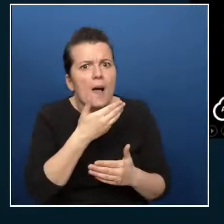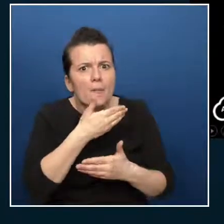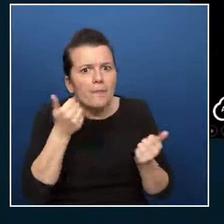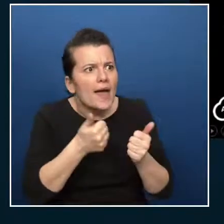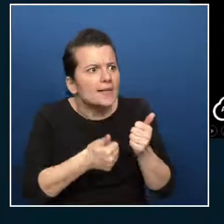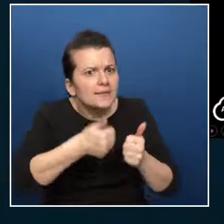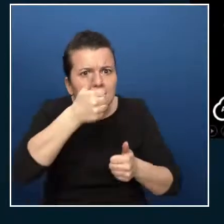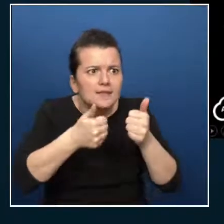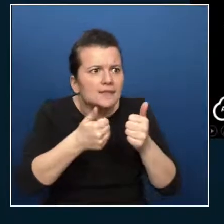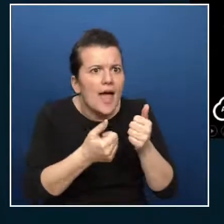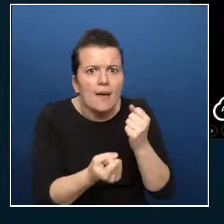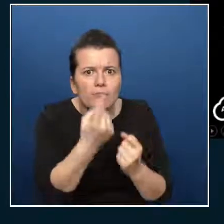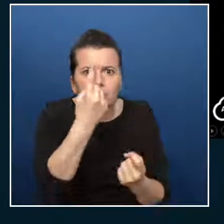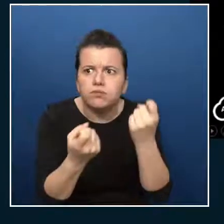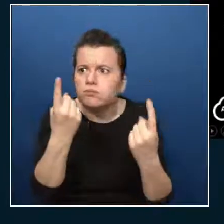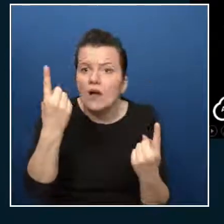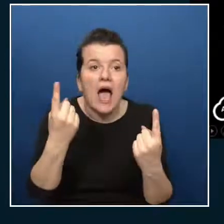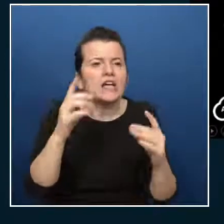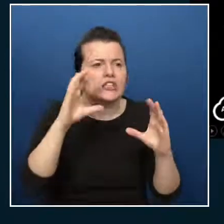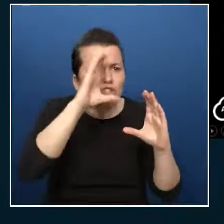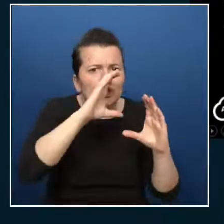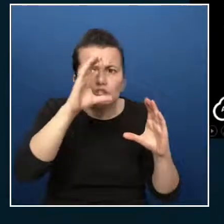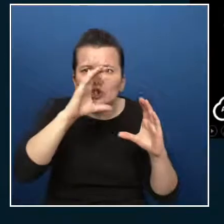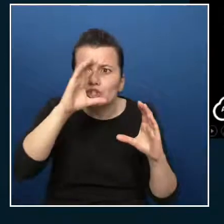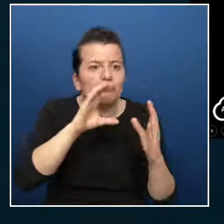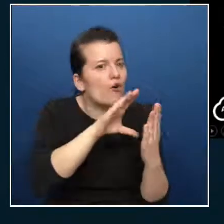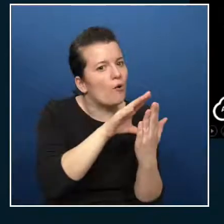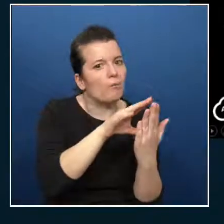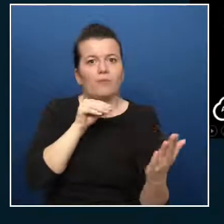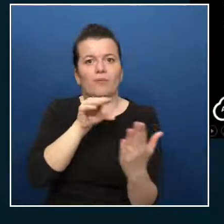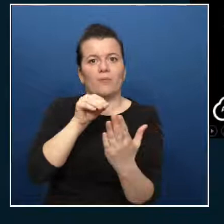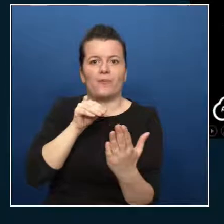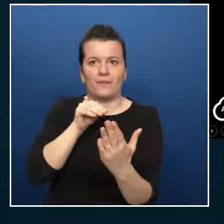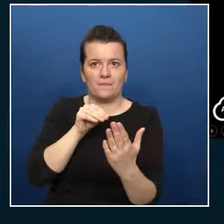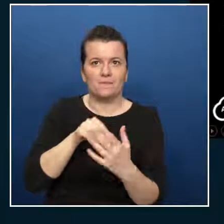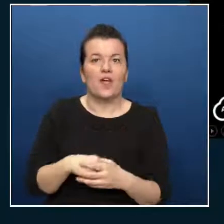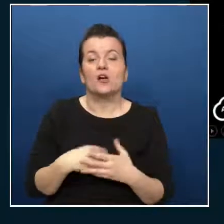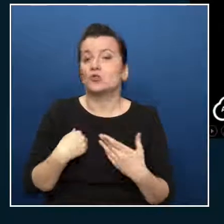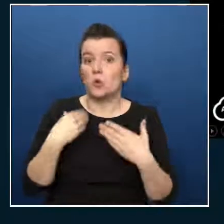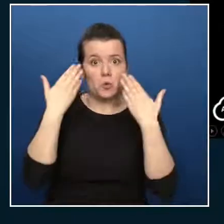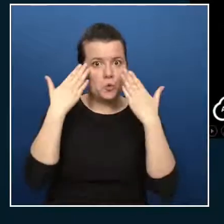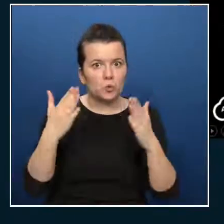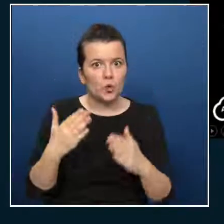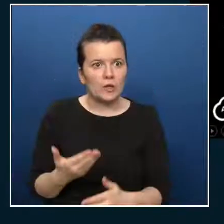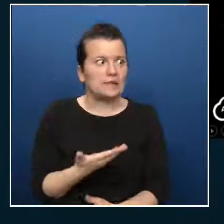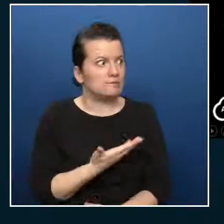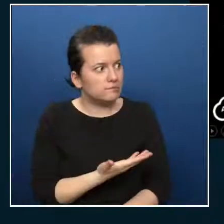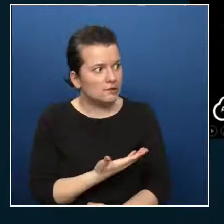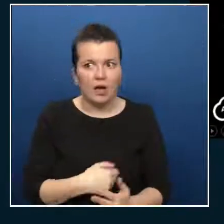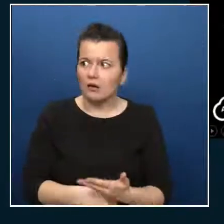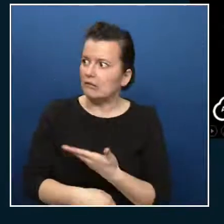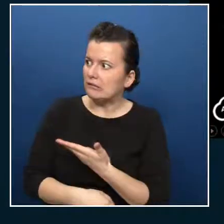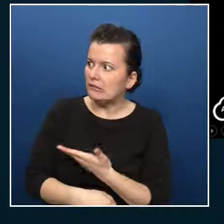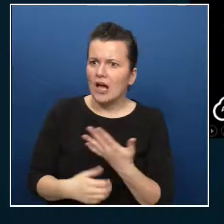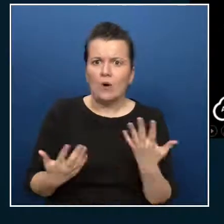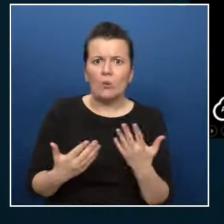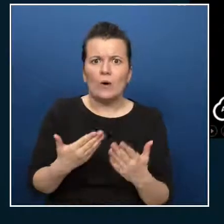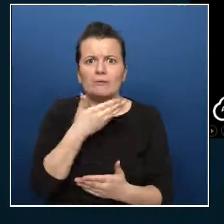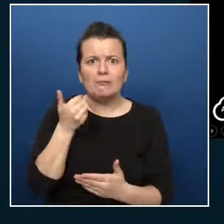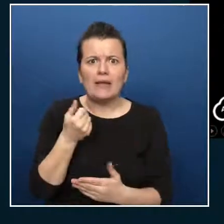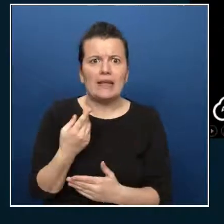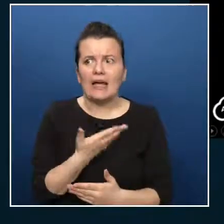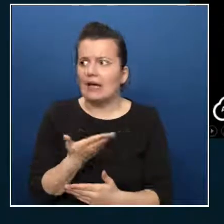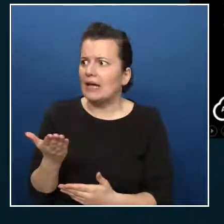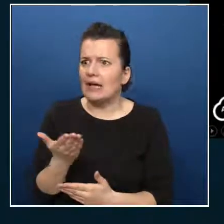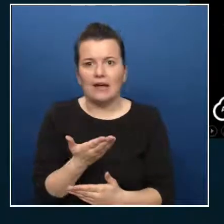others. So if you're not sure which path is the correct, the right or the wrong path,